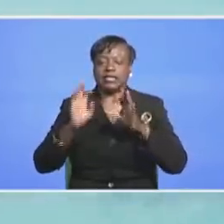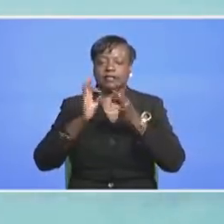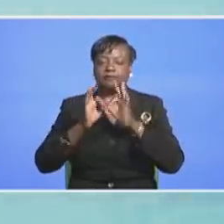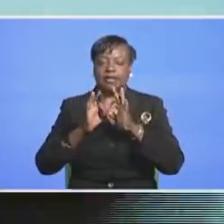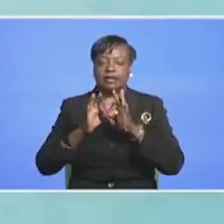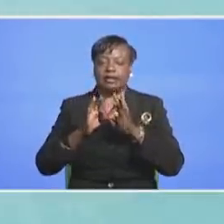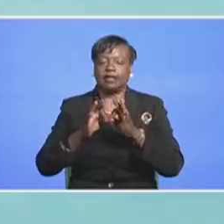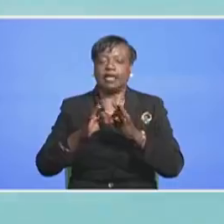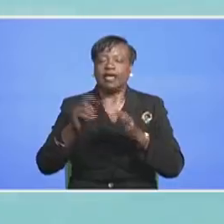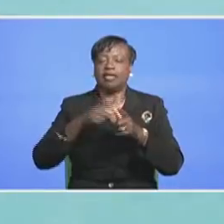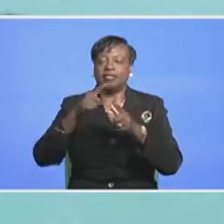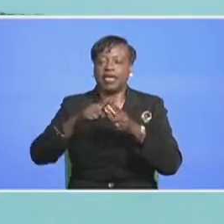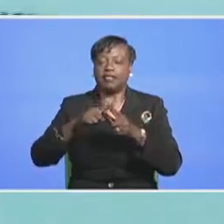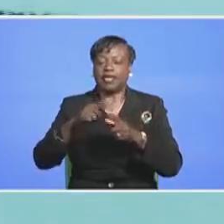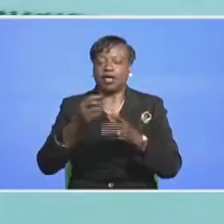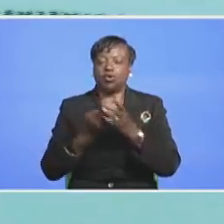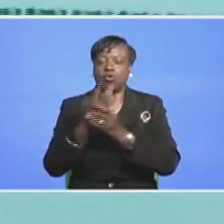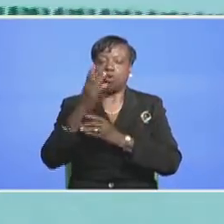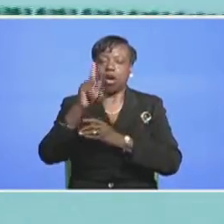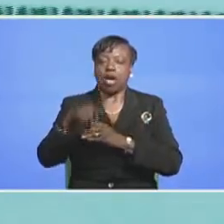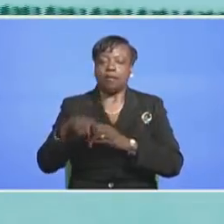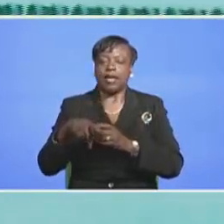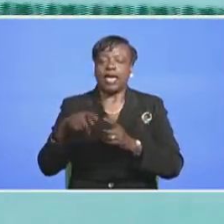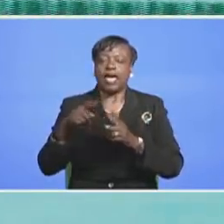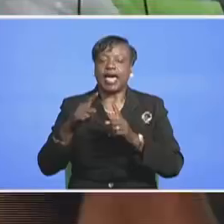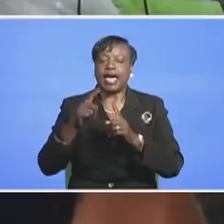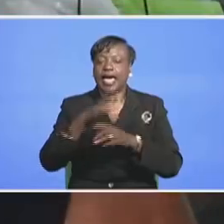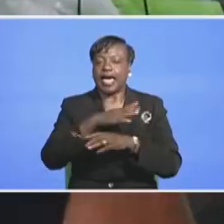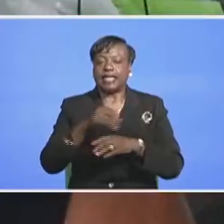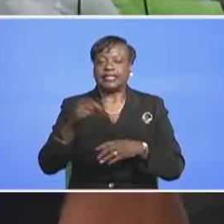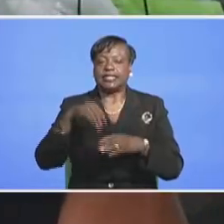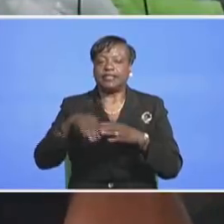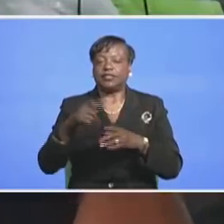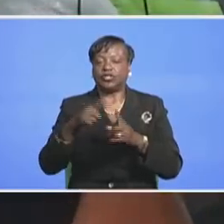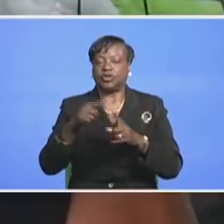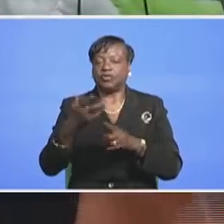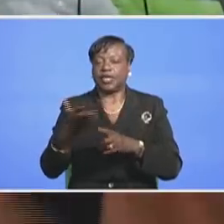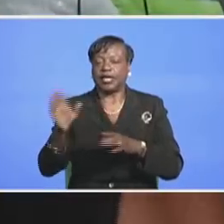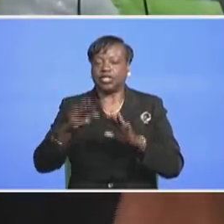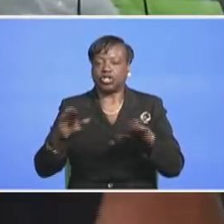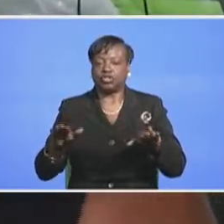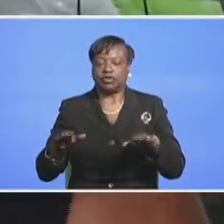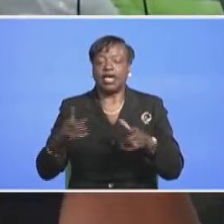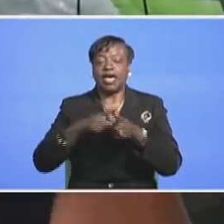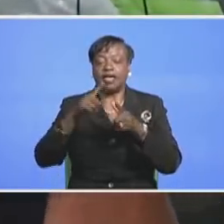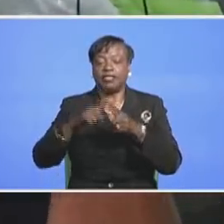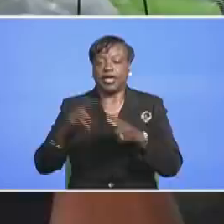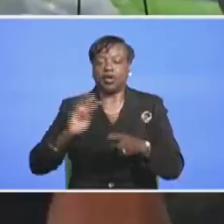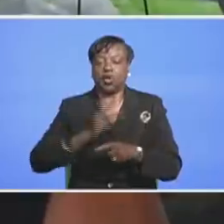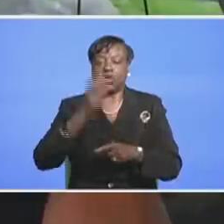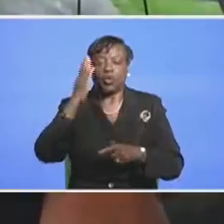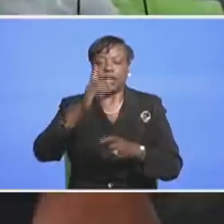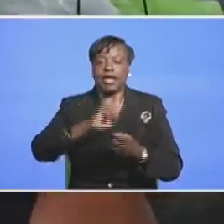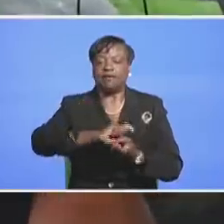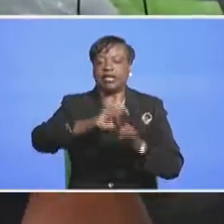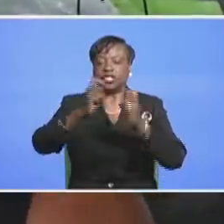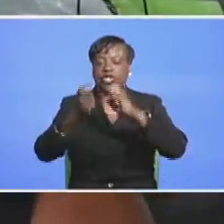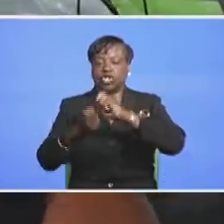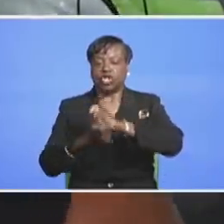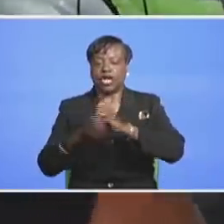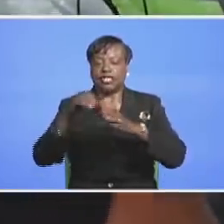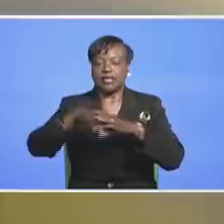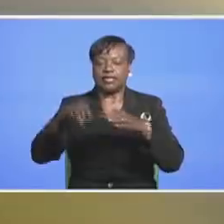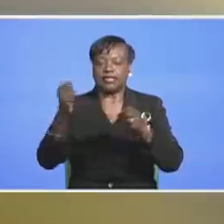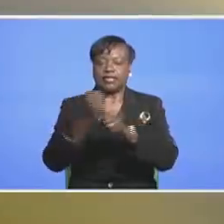health, then they grow up and they instill that into their children. And hopefully we could have a huge shift in the statistics that we have right